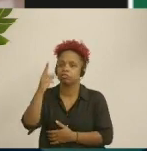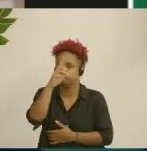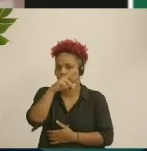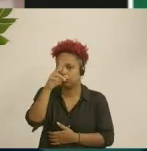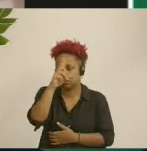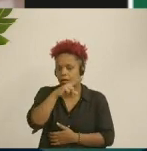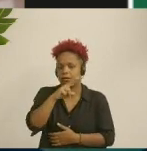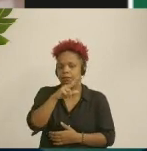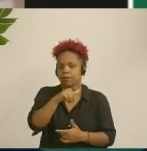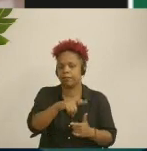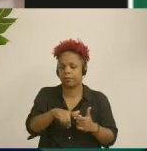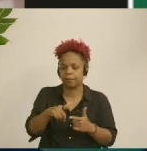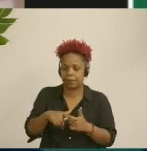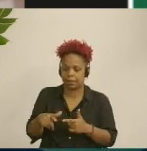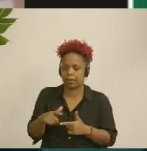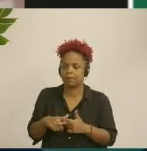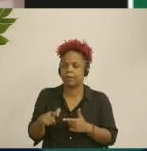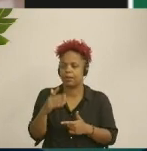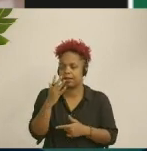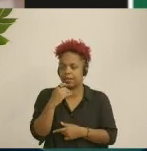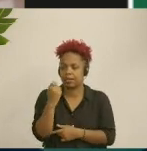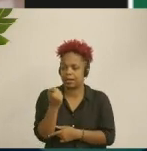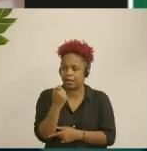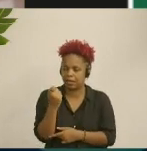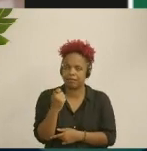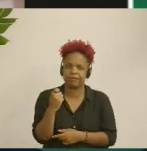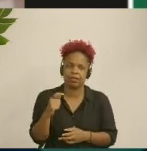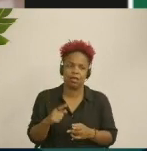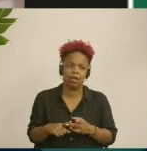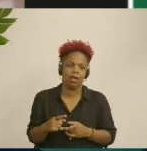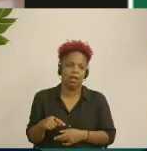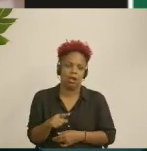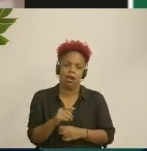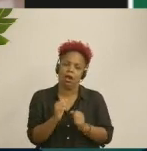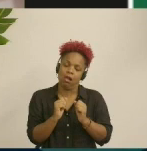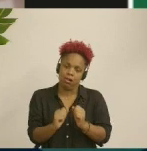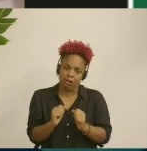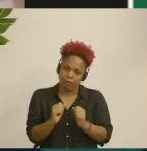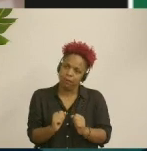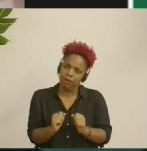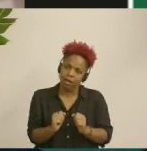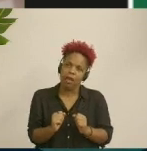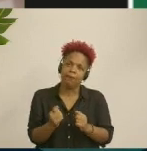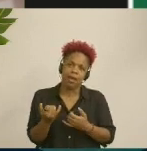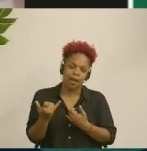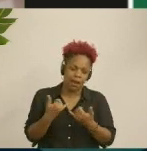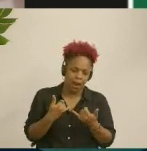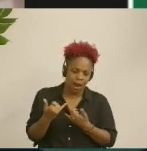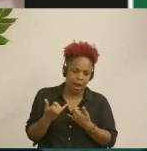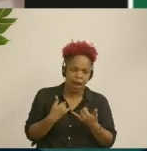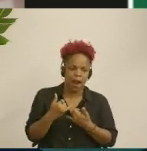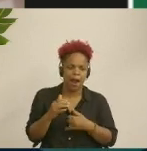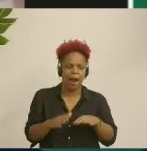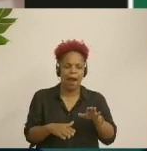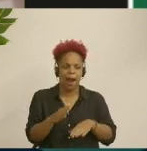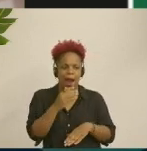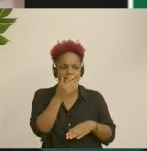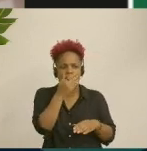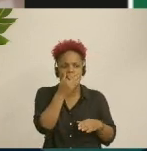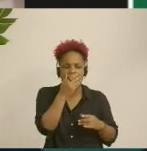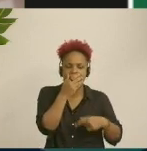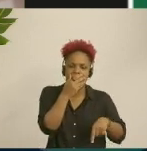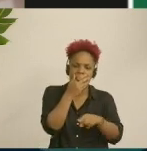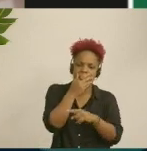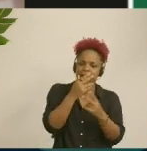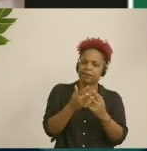all three of them if you're going to spur change at the political level. But we would love to learn from others who are many steps ahead of us in the